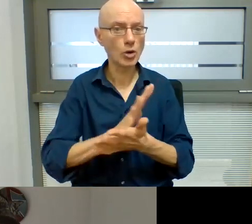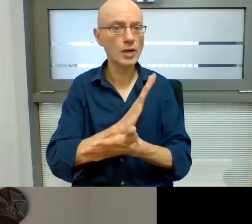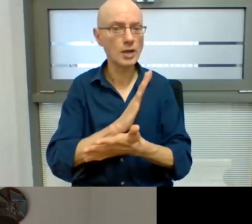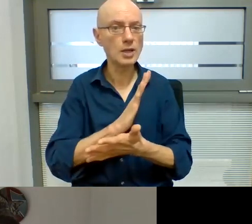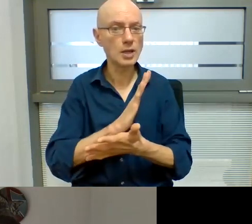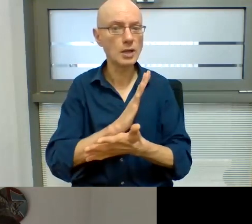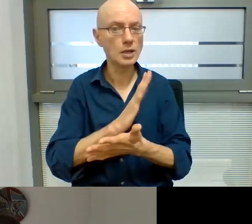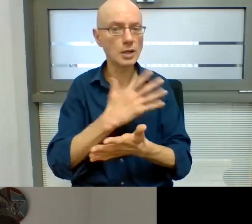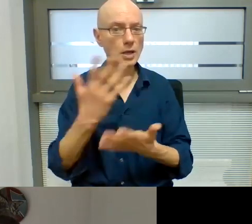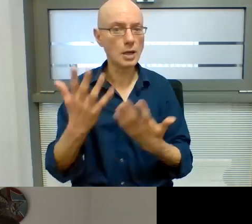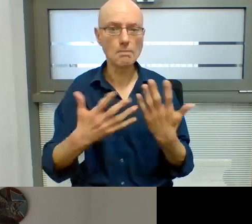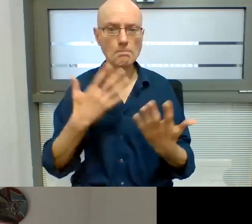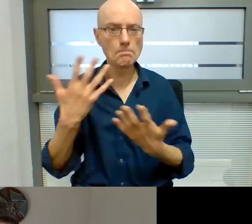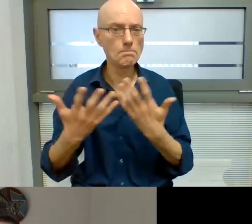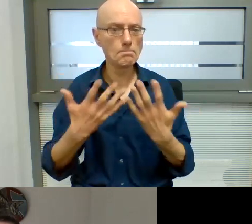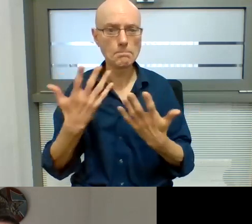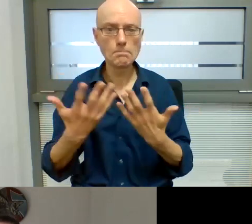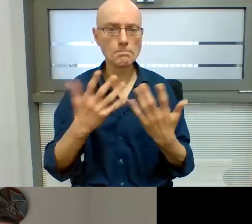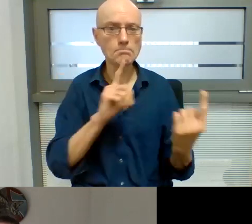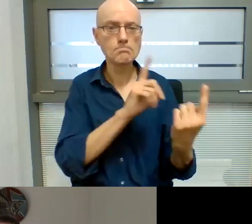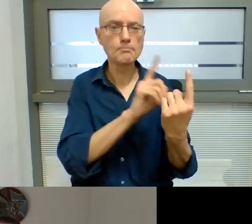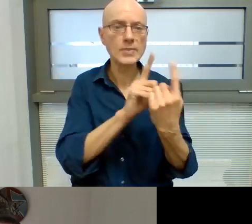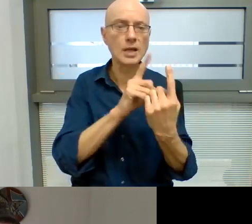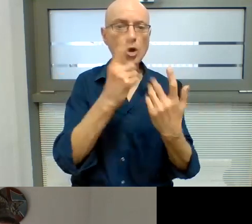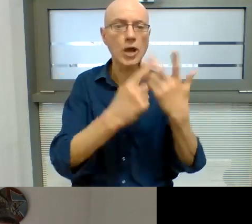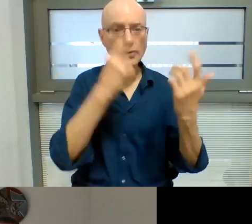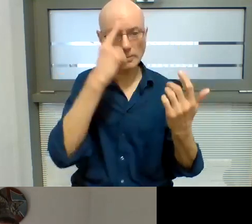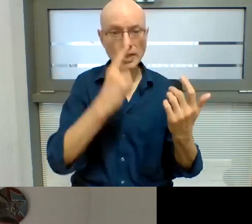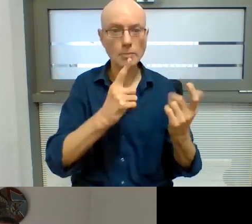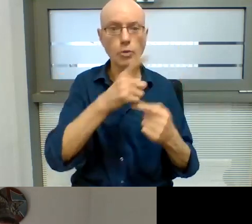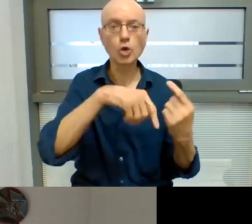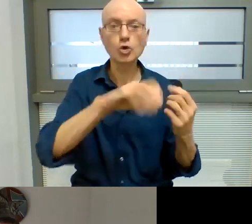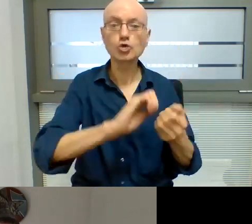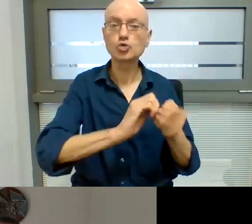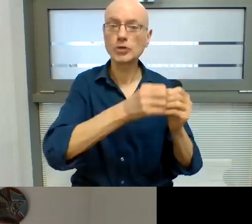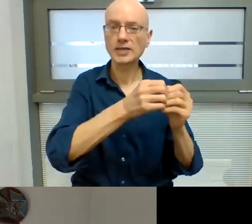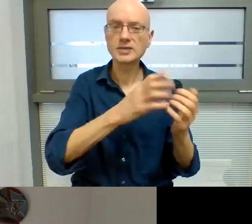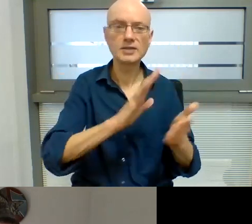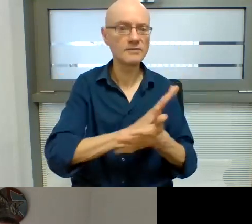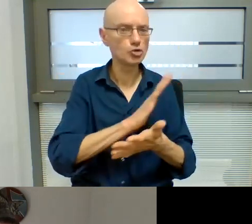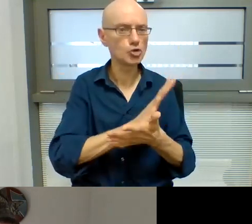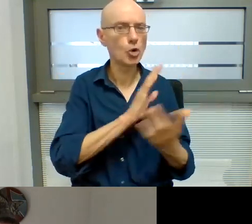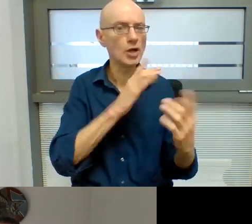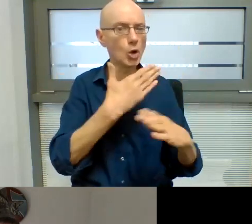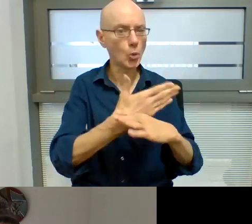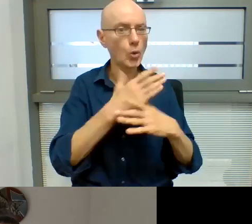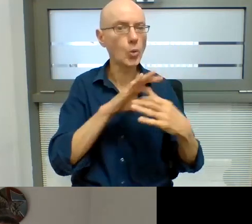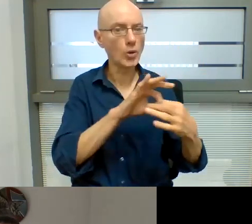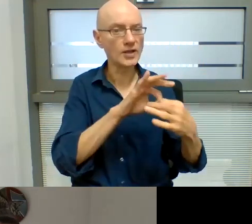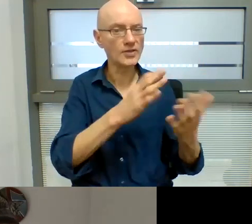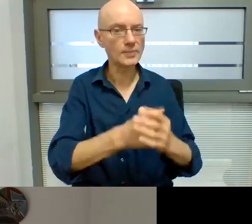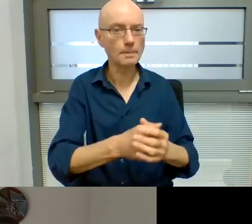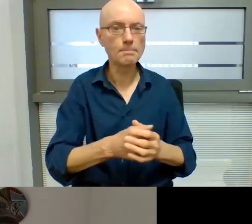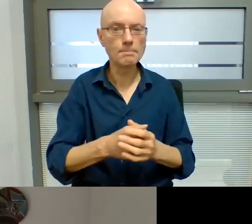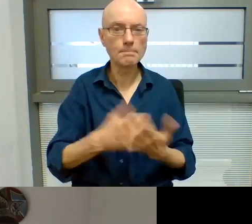to be with other creative people. That's fantastic. I want to go back, and I'm jumping